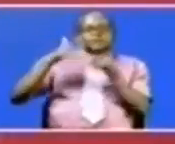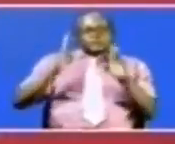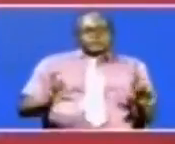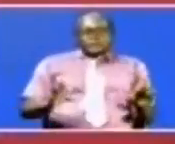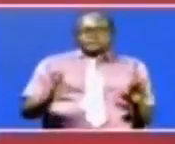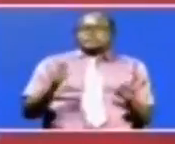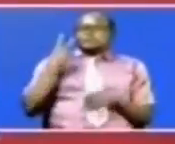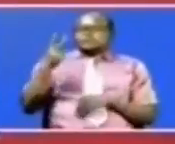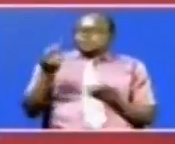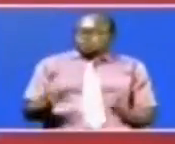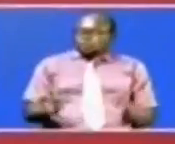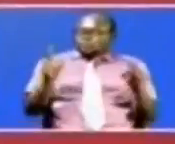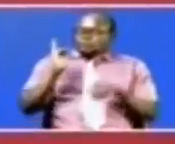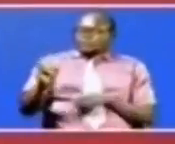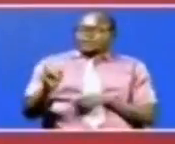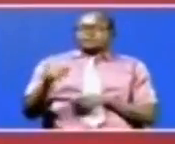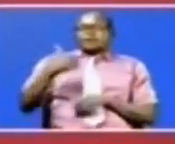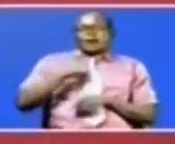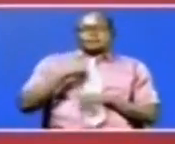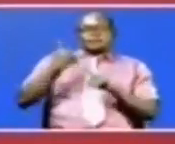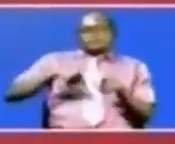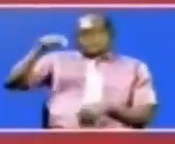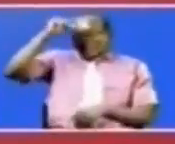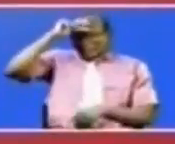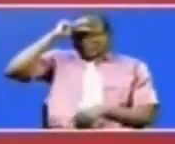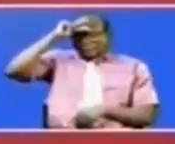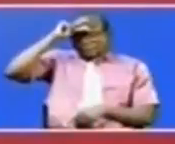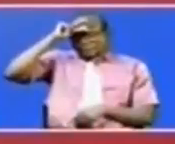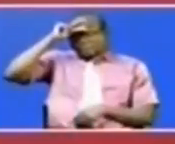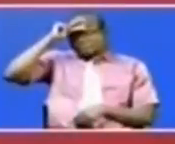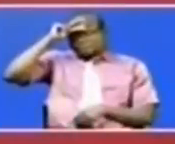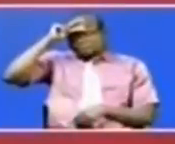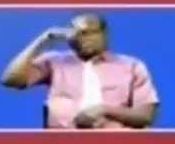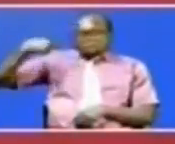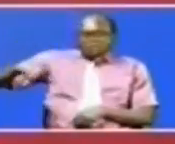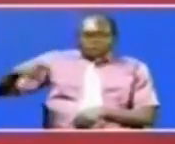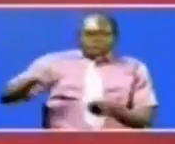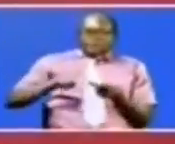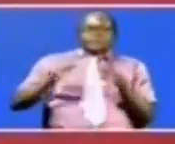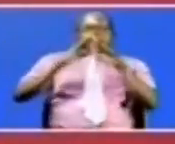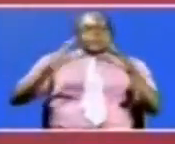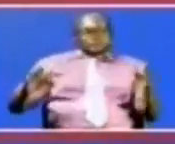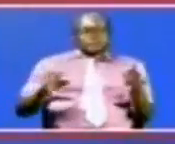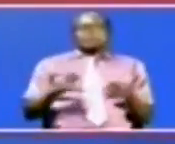seize opportunities that are emerging from the government's Big Four agenda on manufacturing and housing.